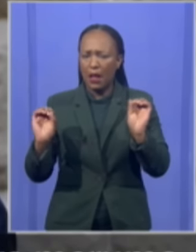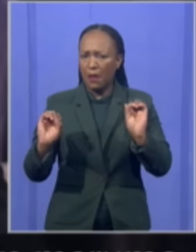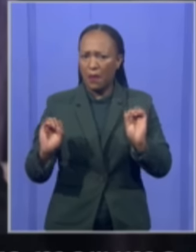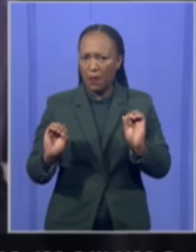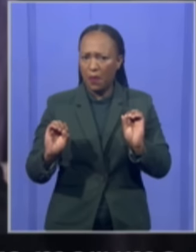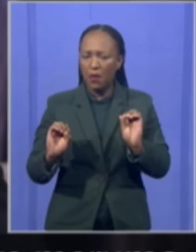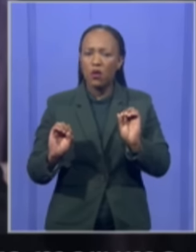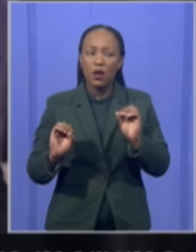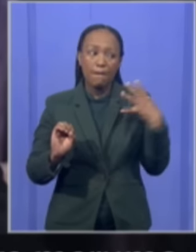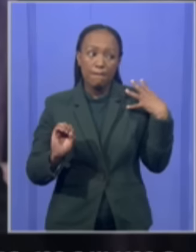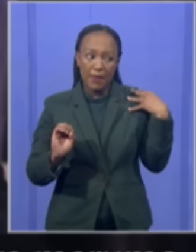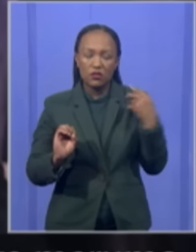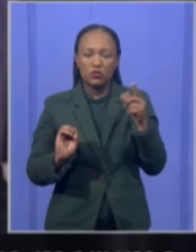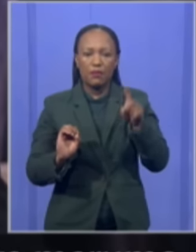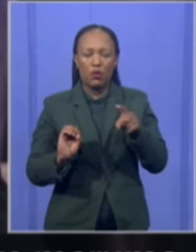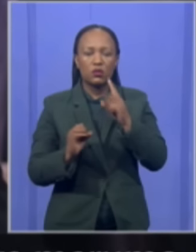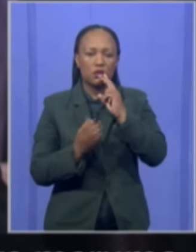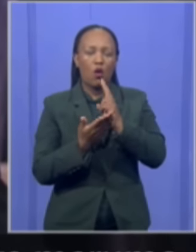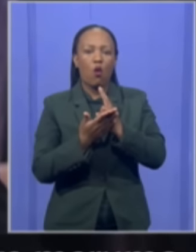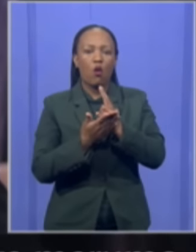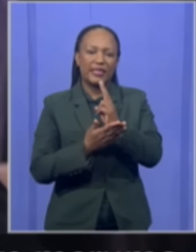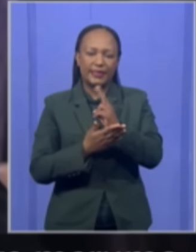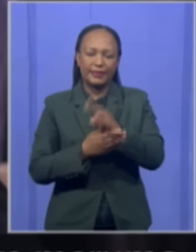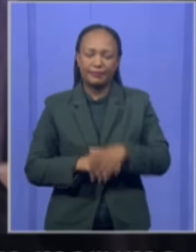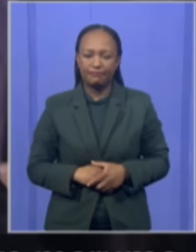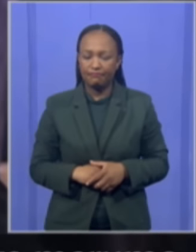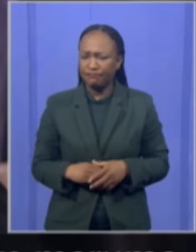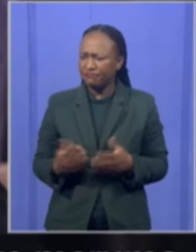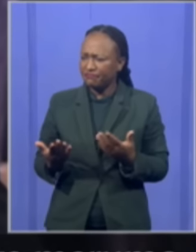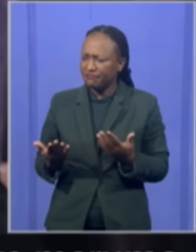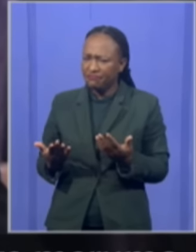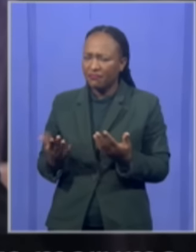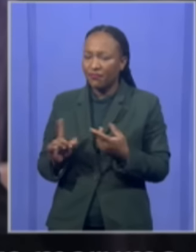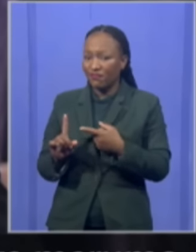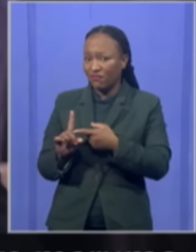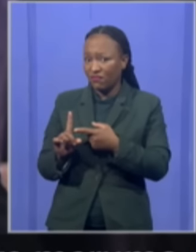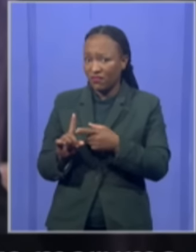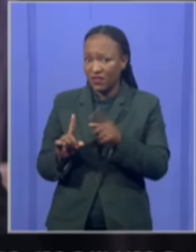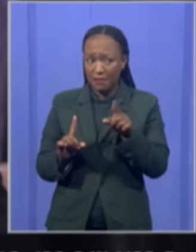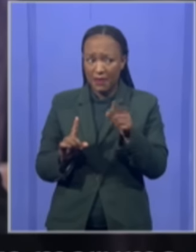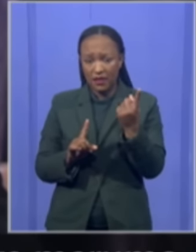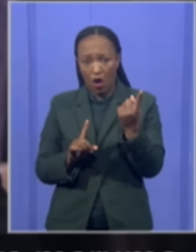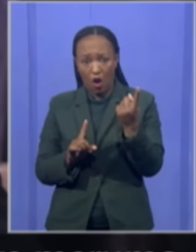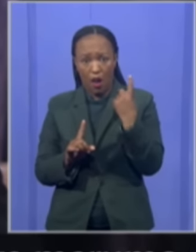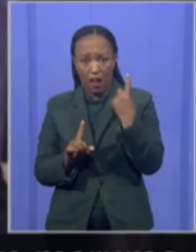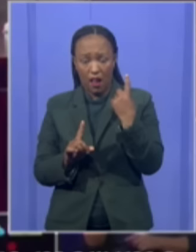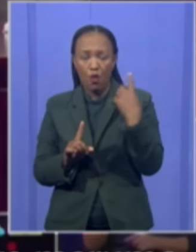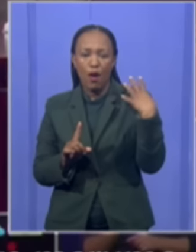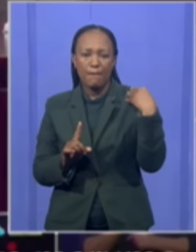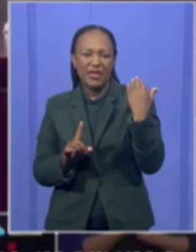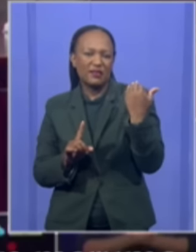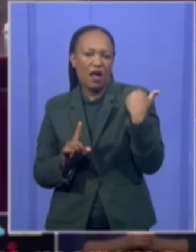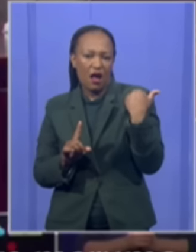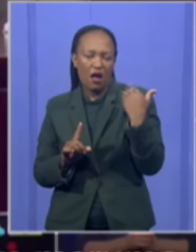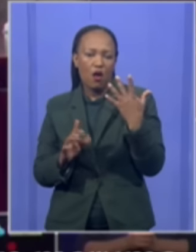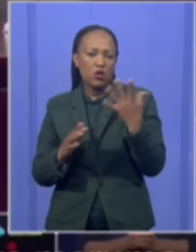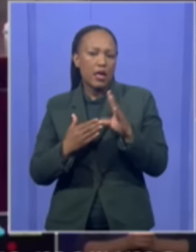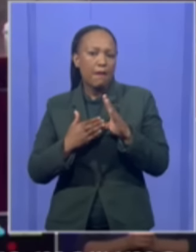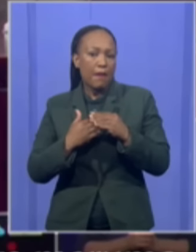fine. Potšišo ya semolao ga bjale ke a gaiba a Nkabane o swanela ke go bitšwa bjalo ka tona ya peleng go ba leloko fela